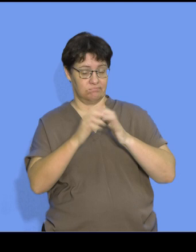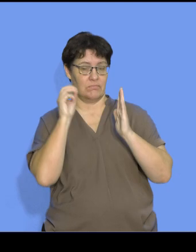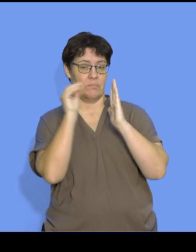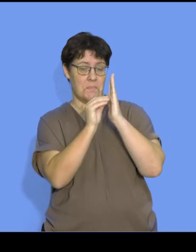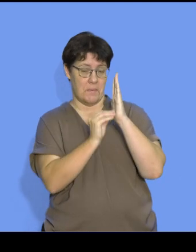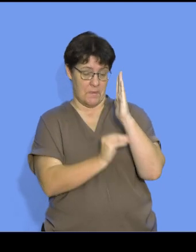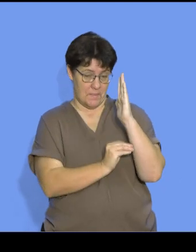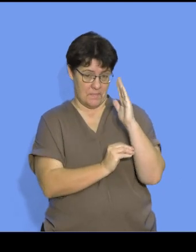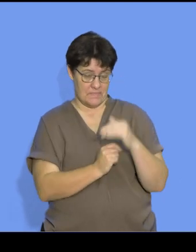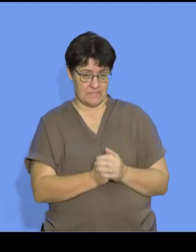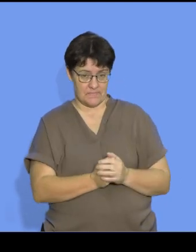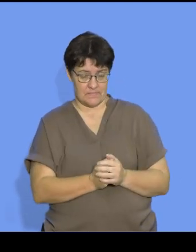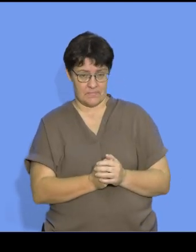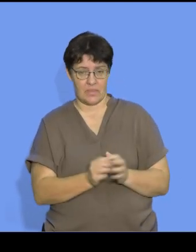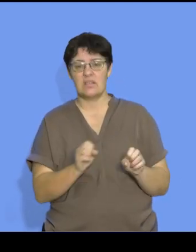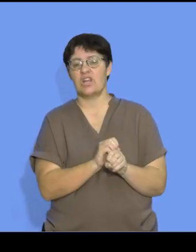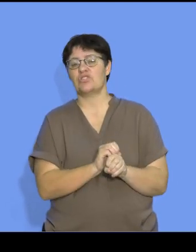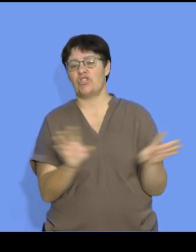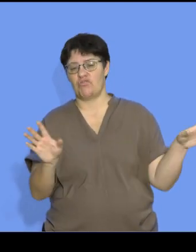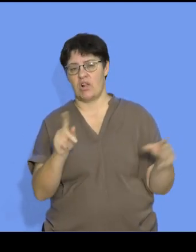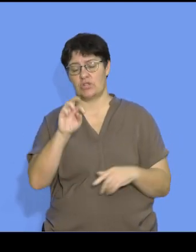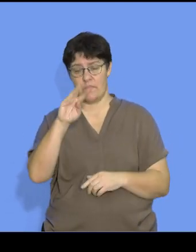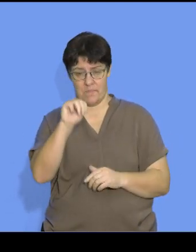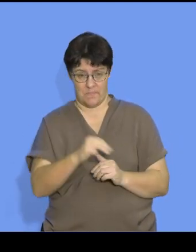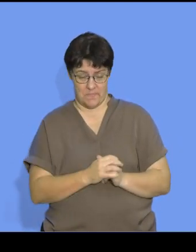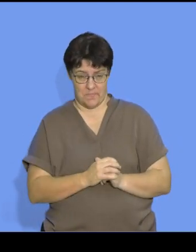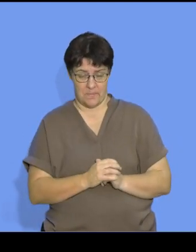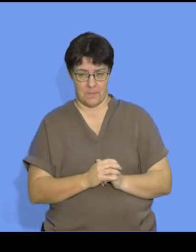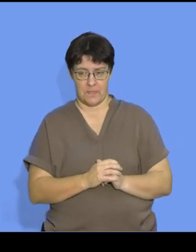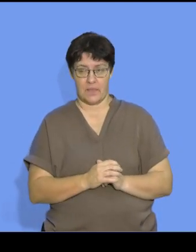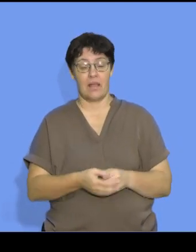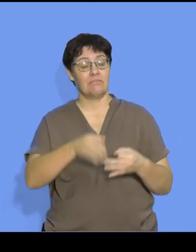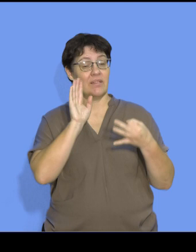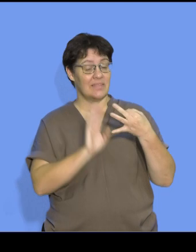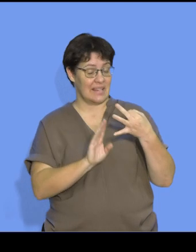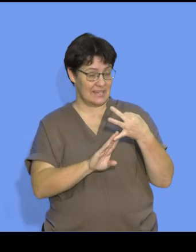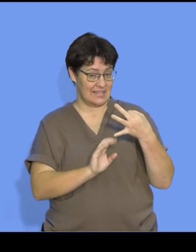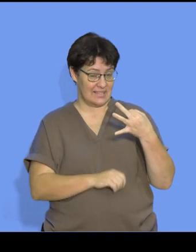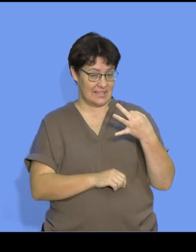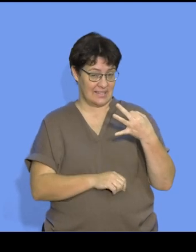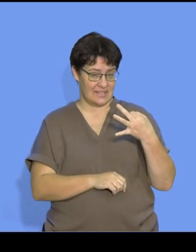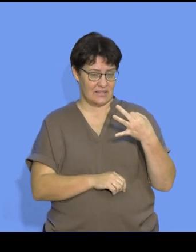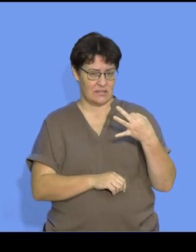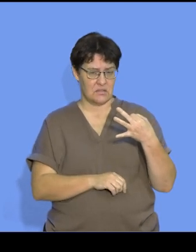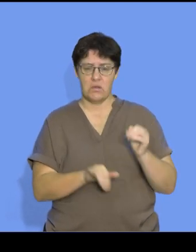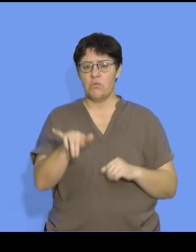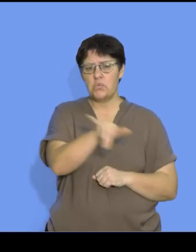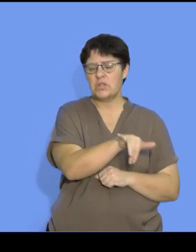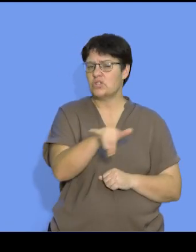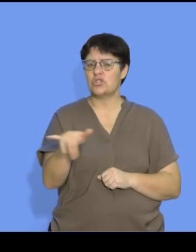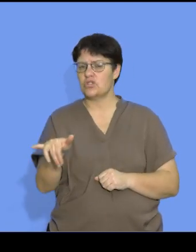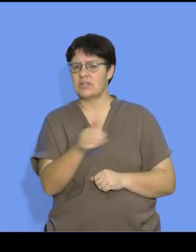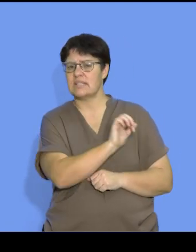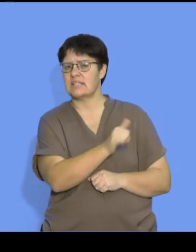So we spoke about that as the general term. We're then going to speak about which term in